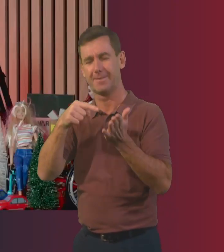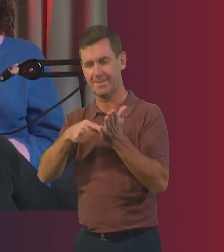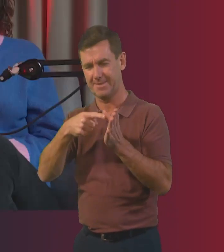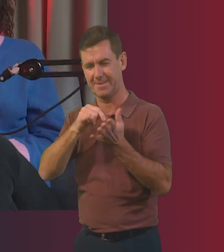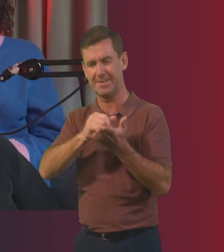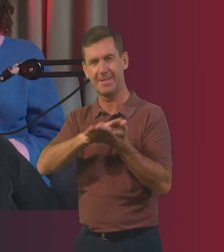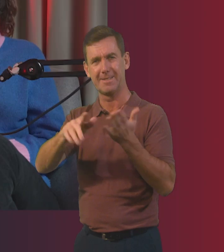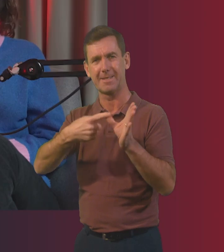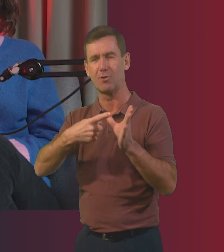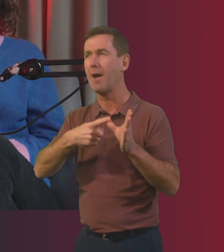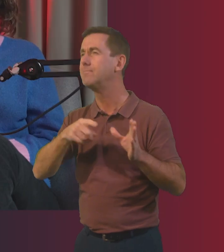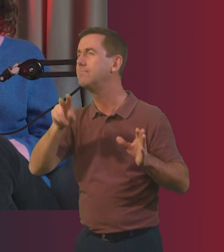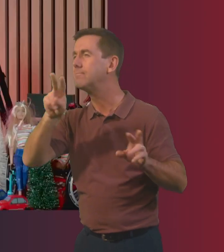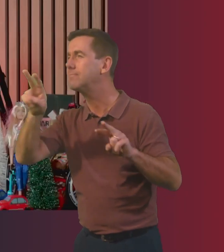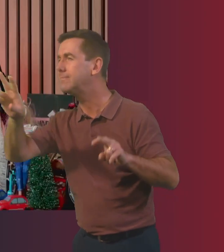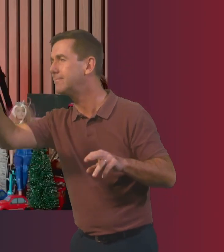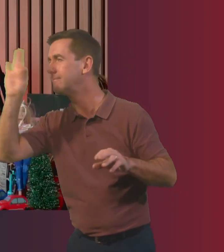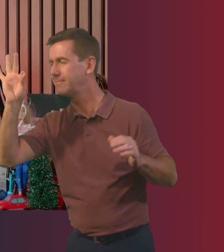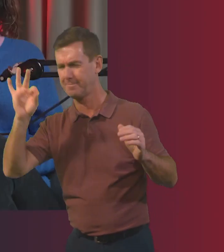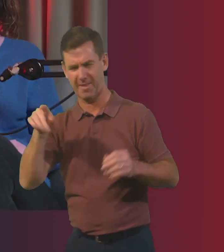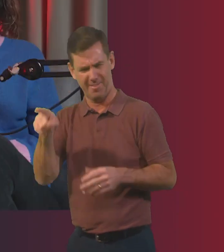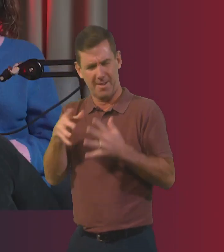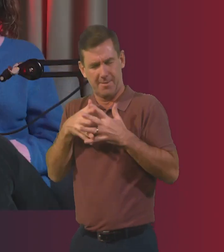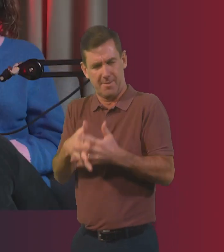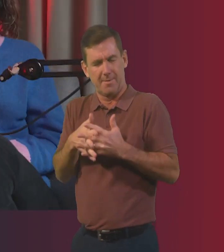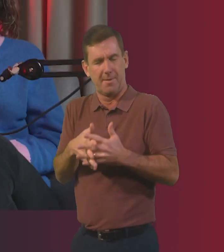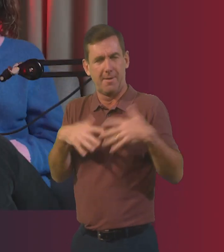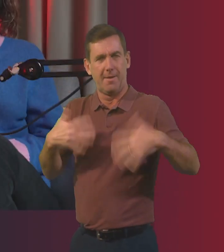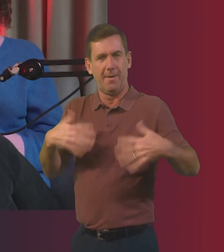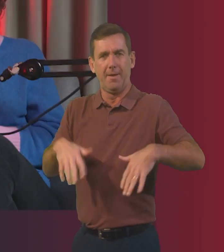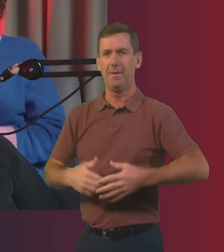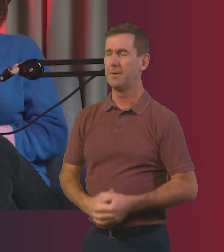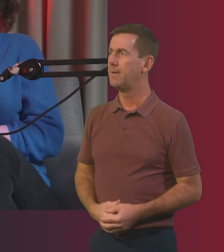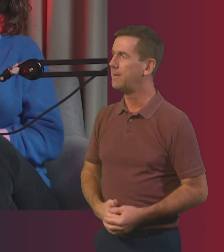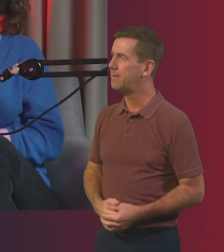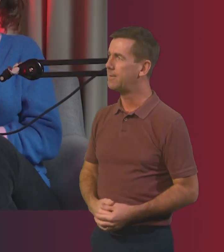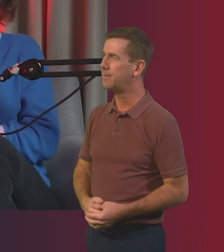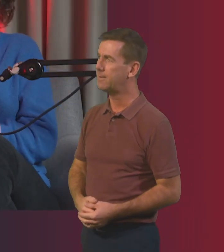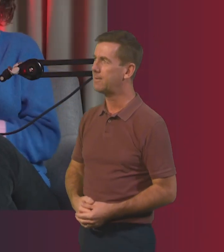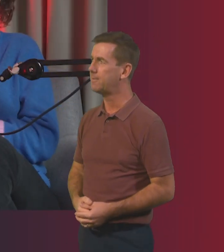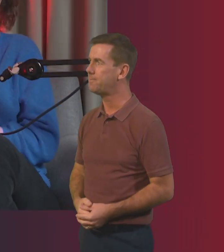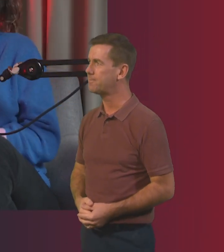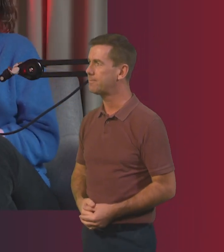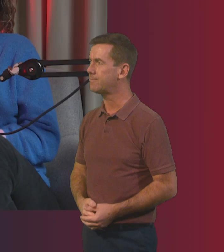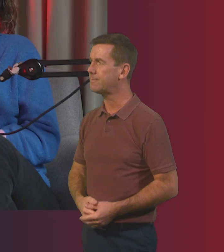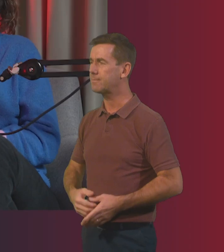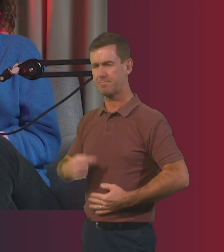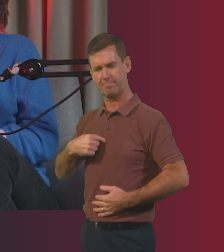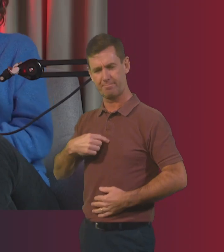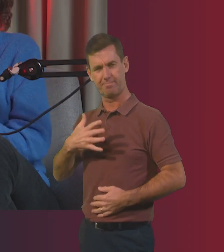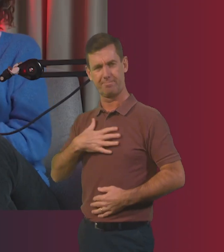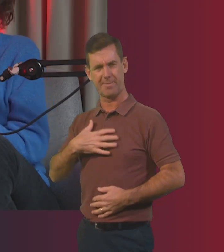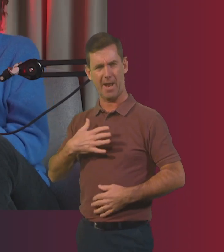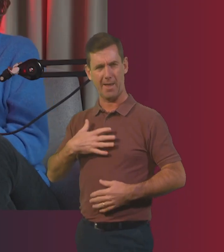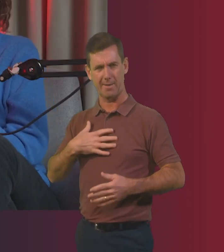Yeah. That's more meaningful to me. I agree. And I like getting, wrapping paper,